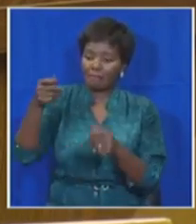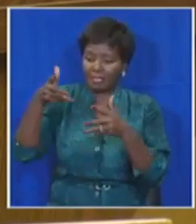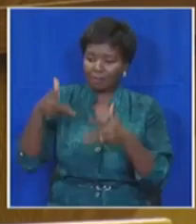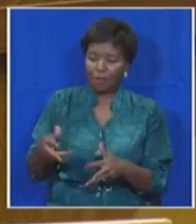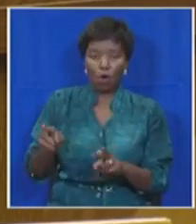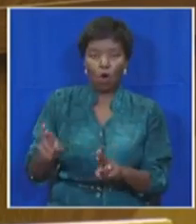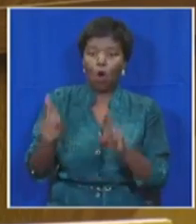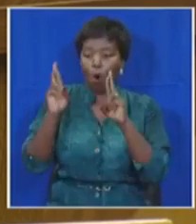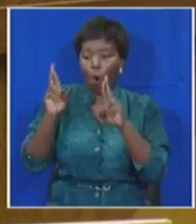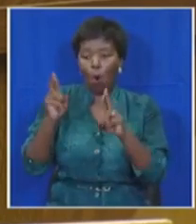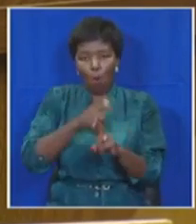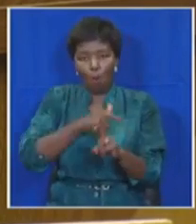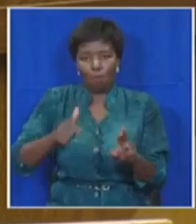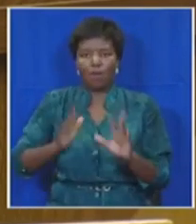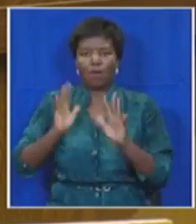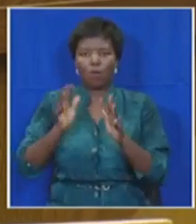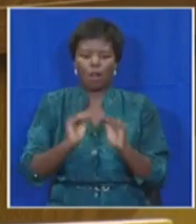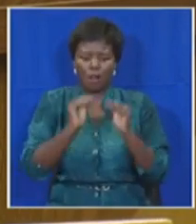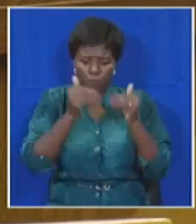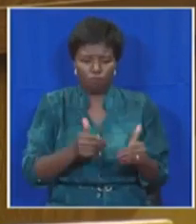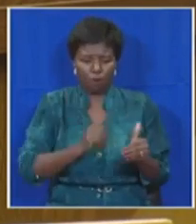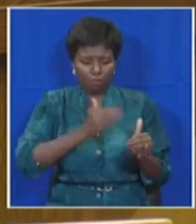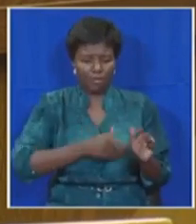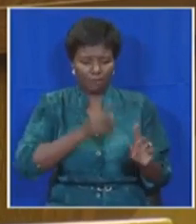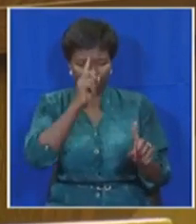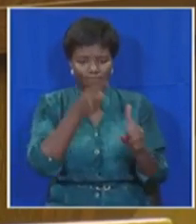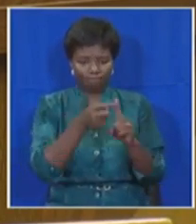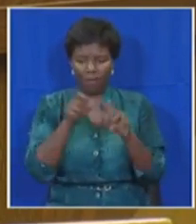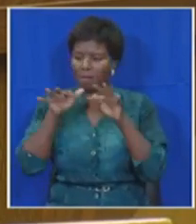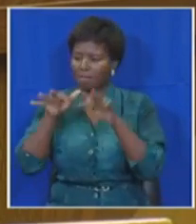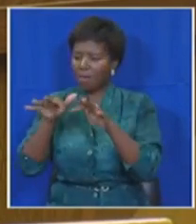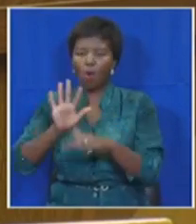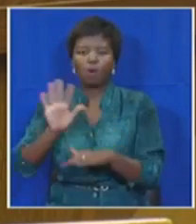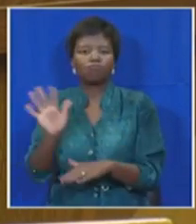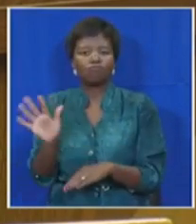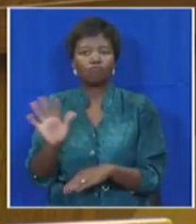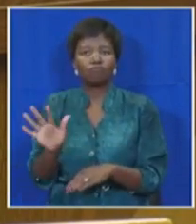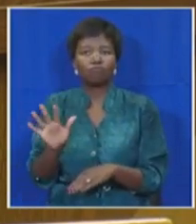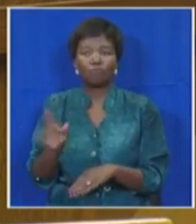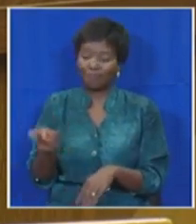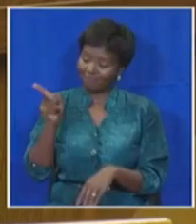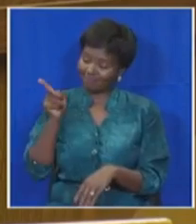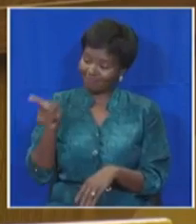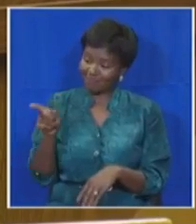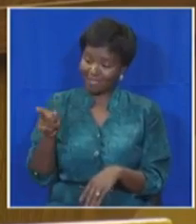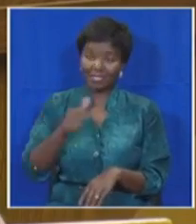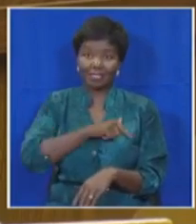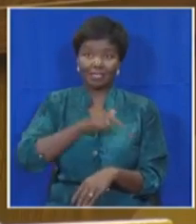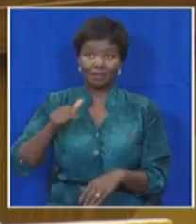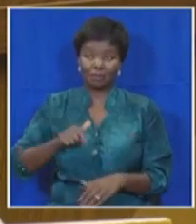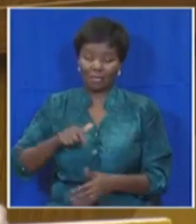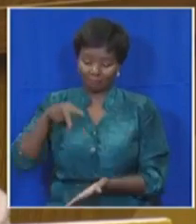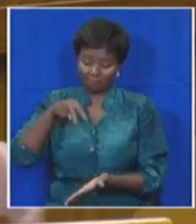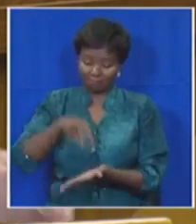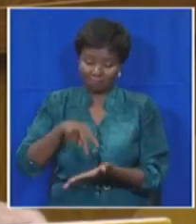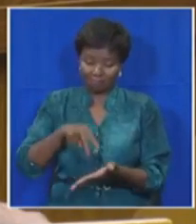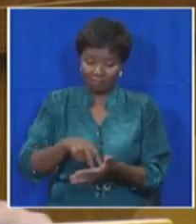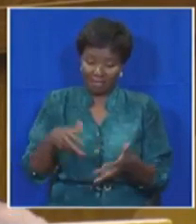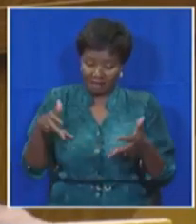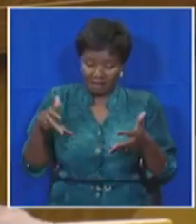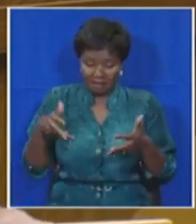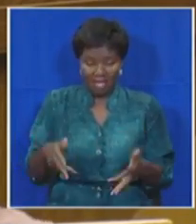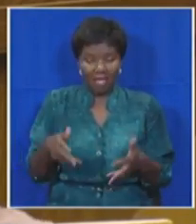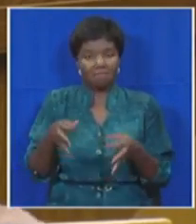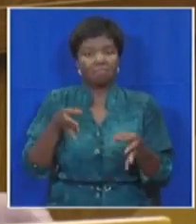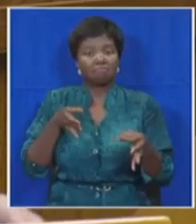determined to protect her president instead of the People's Parliament. This president stood before the nation and described